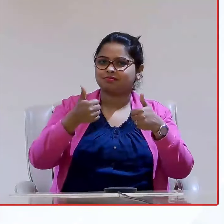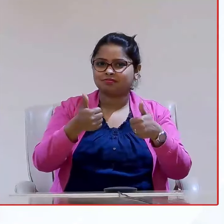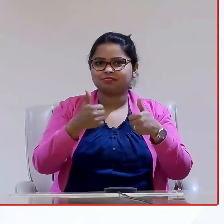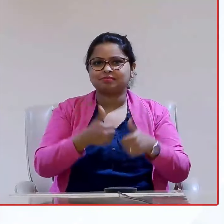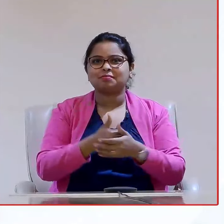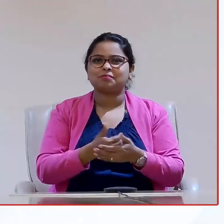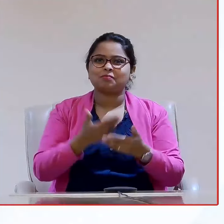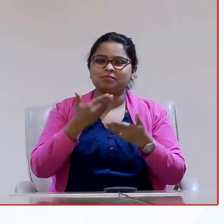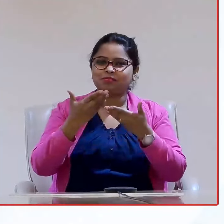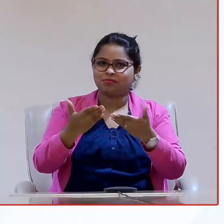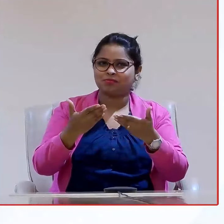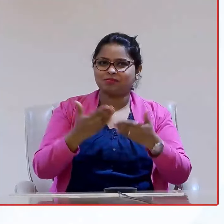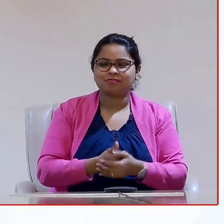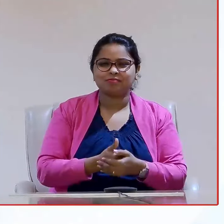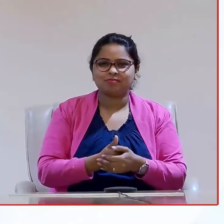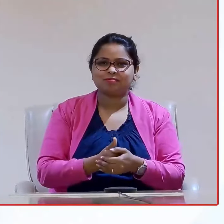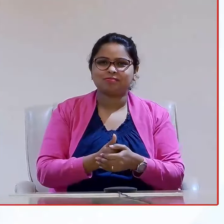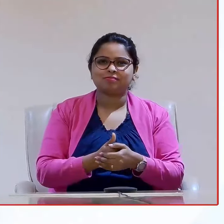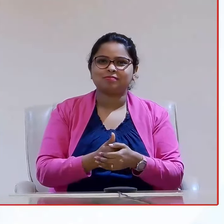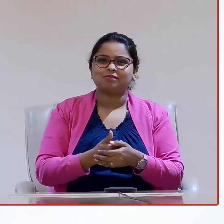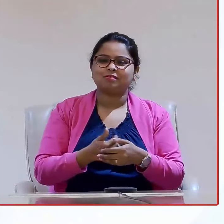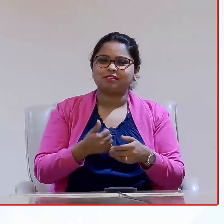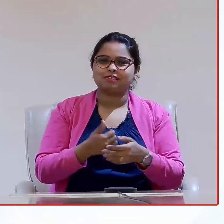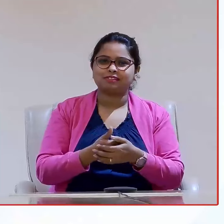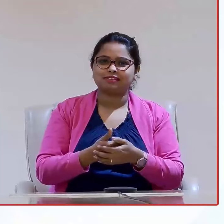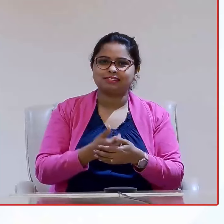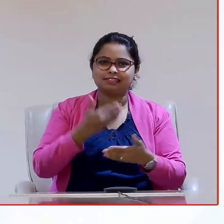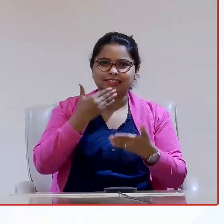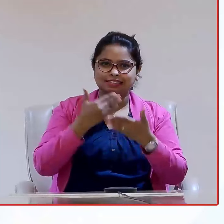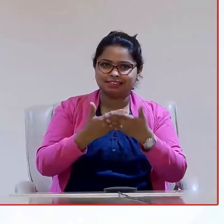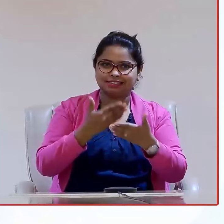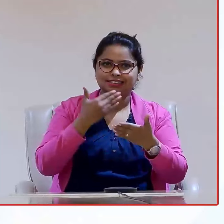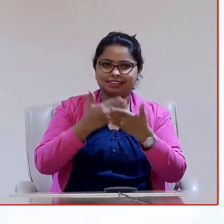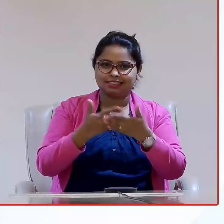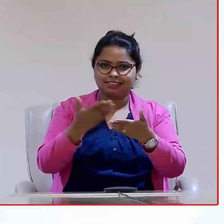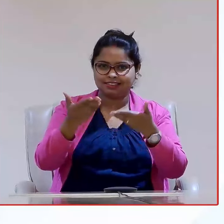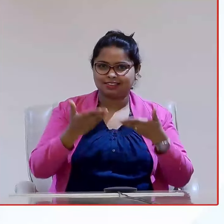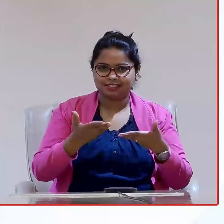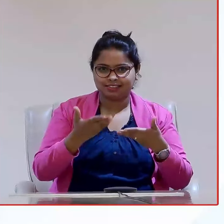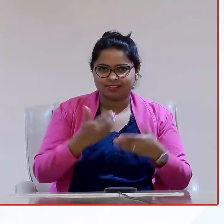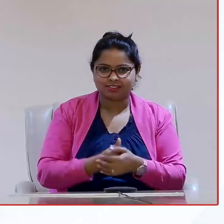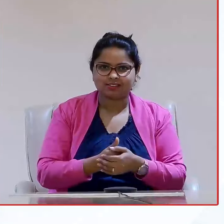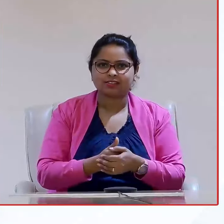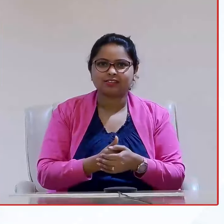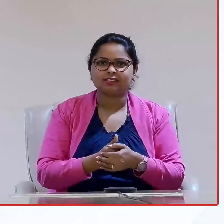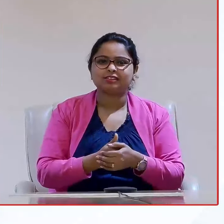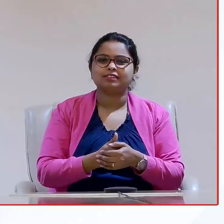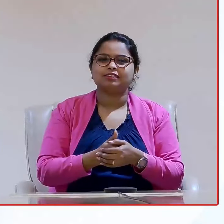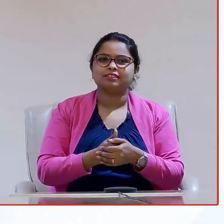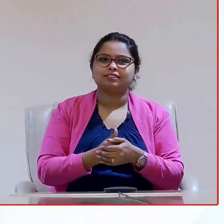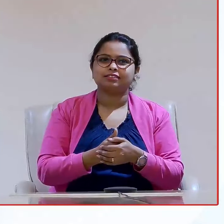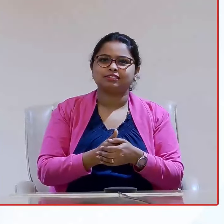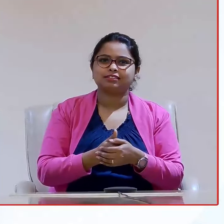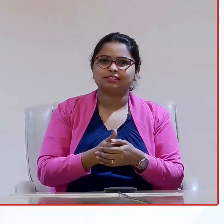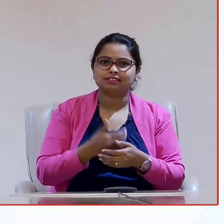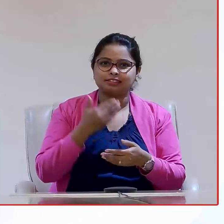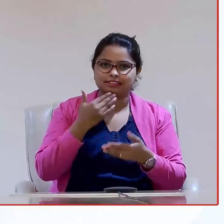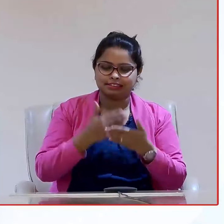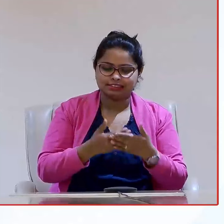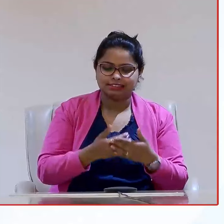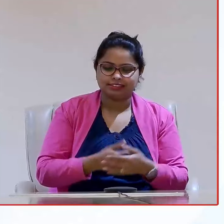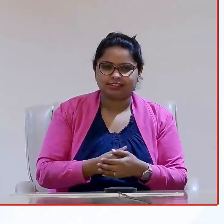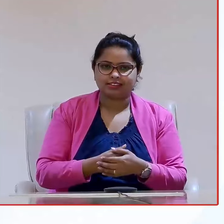way and agreeing to become our speech therapist or our sign language expert for today.